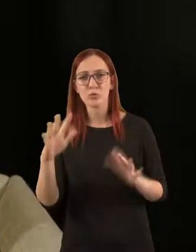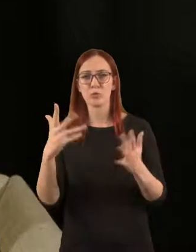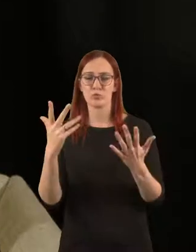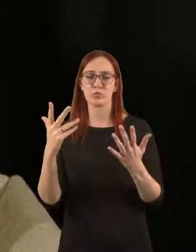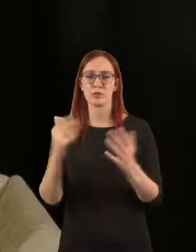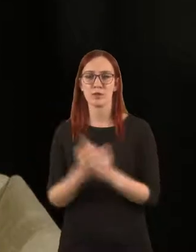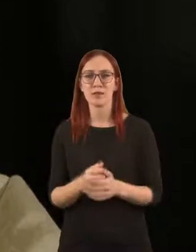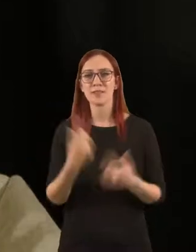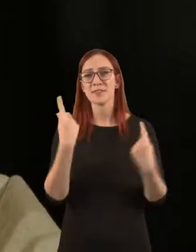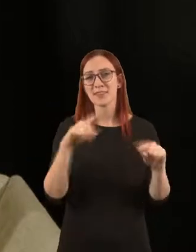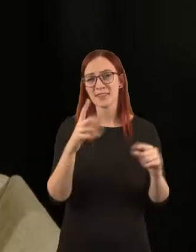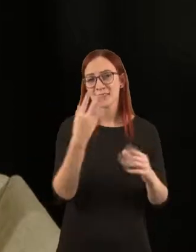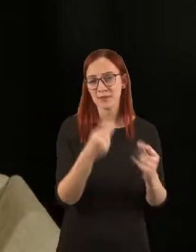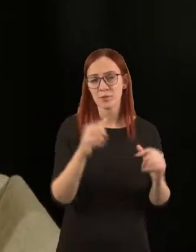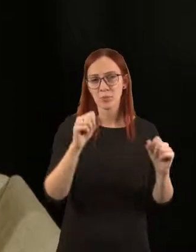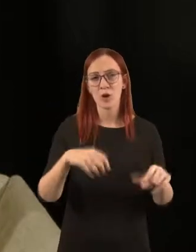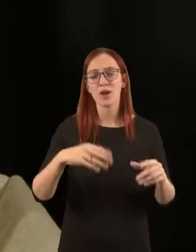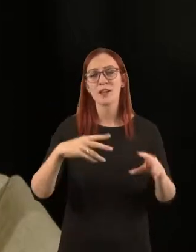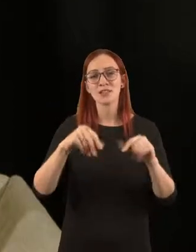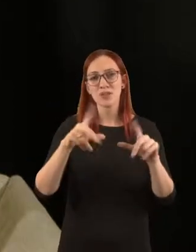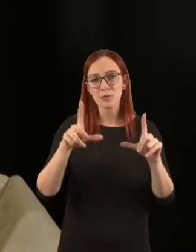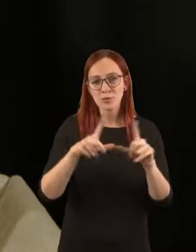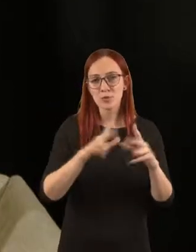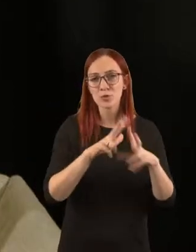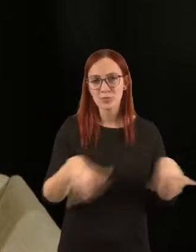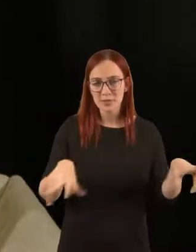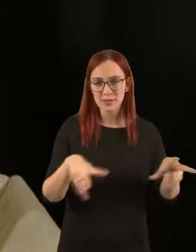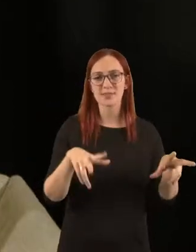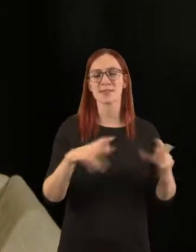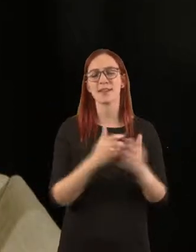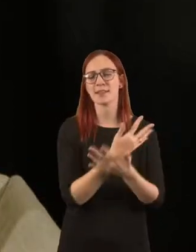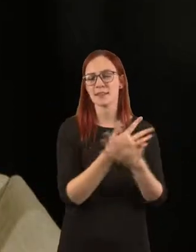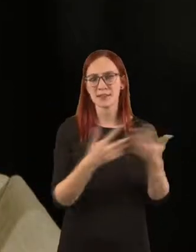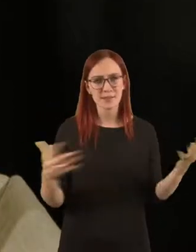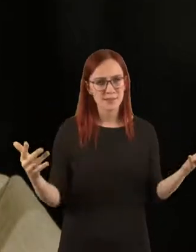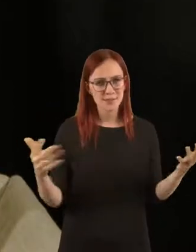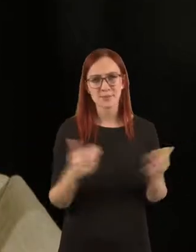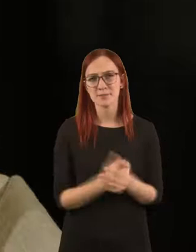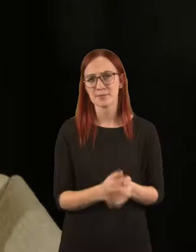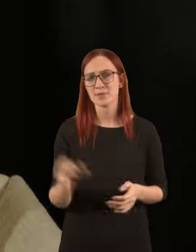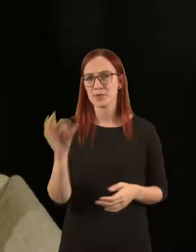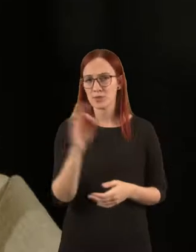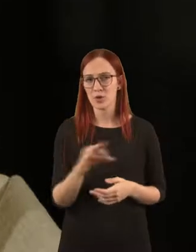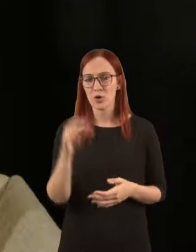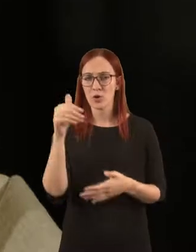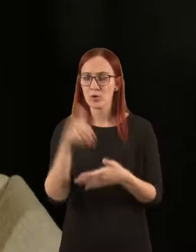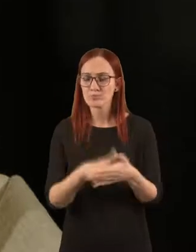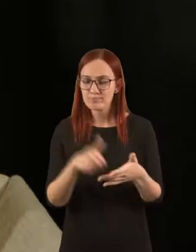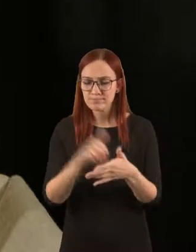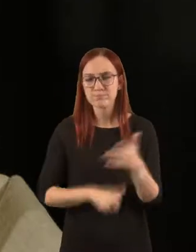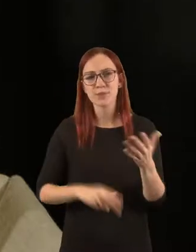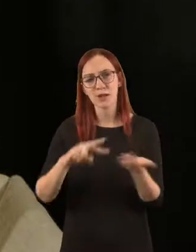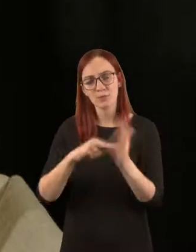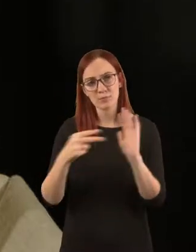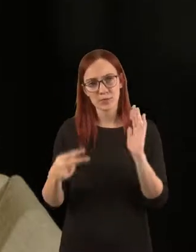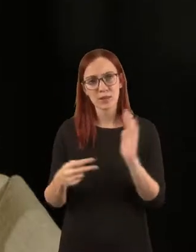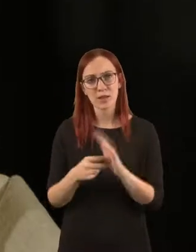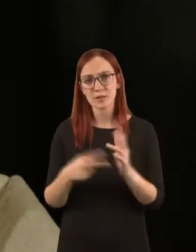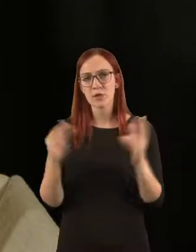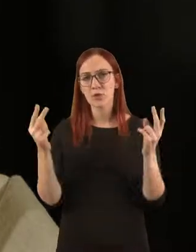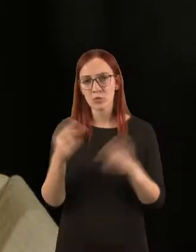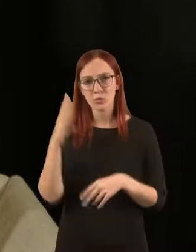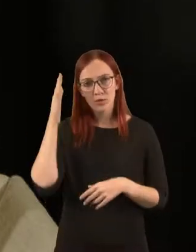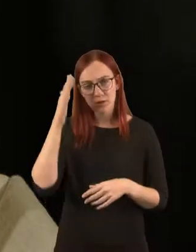should plan the use of this tax revenue very carefully. And the government, when